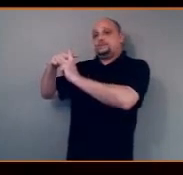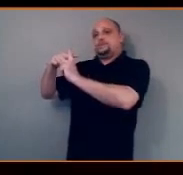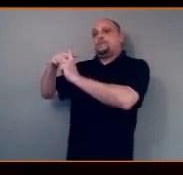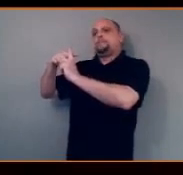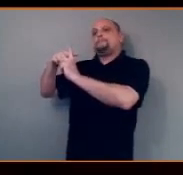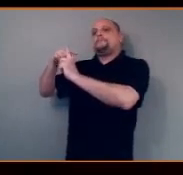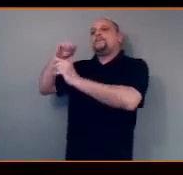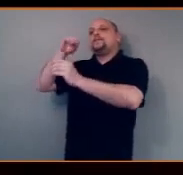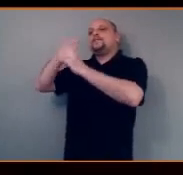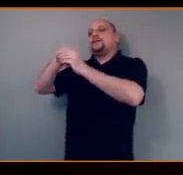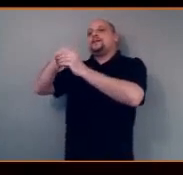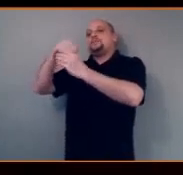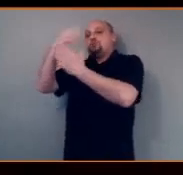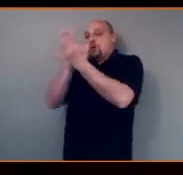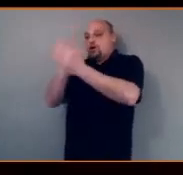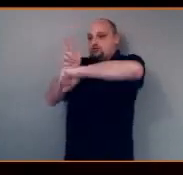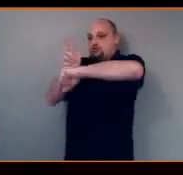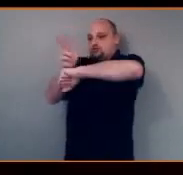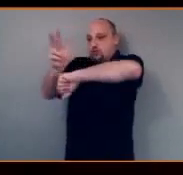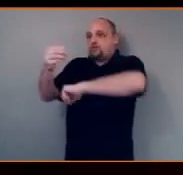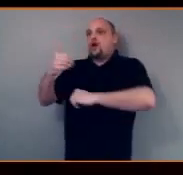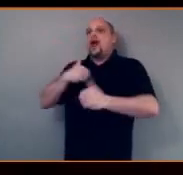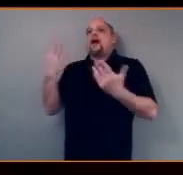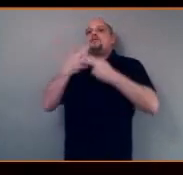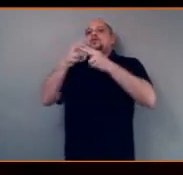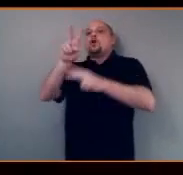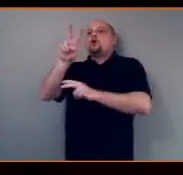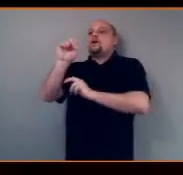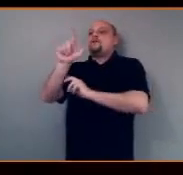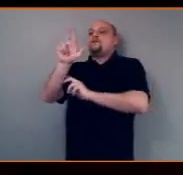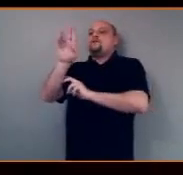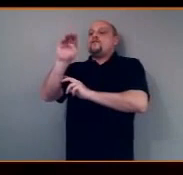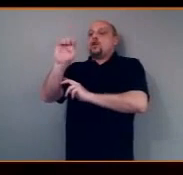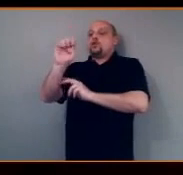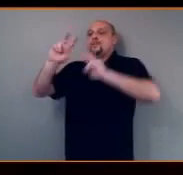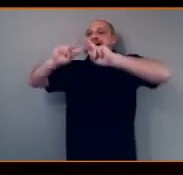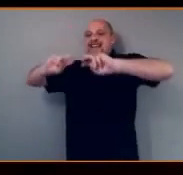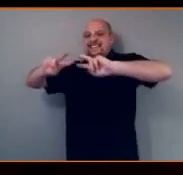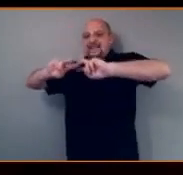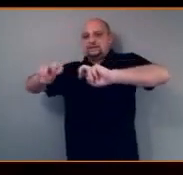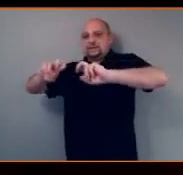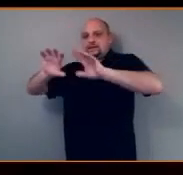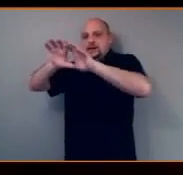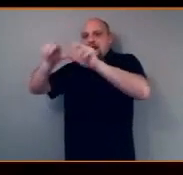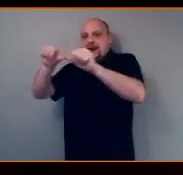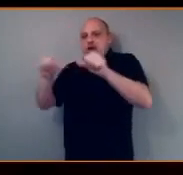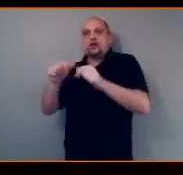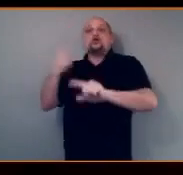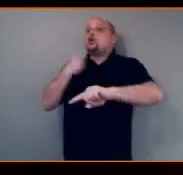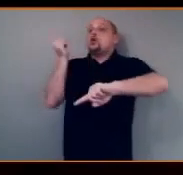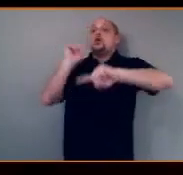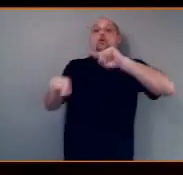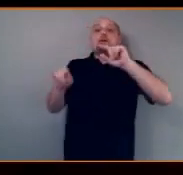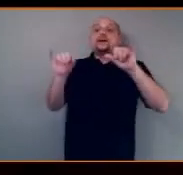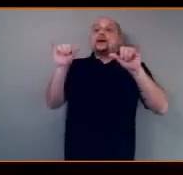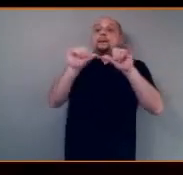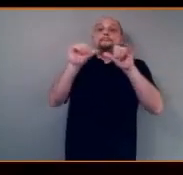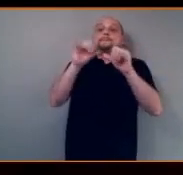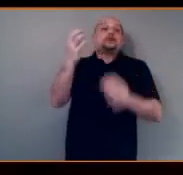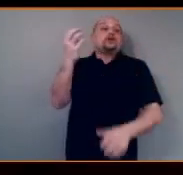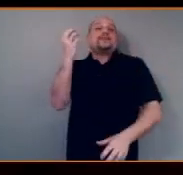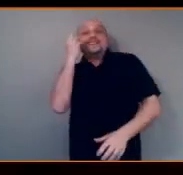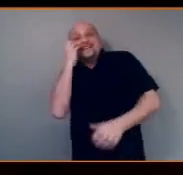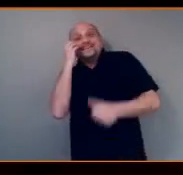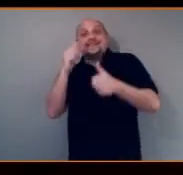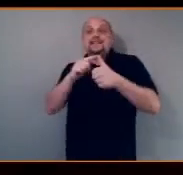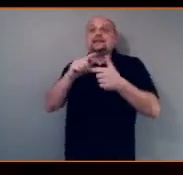caching assembly part of the rover is a volume assessment station, so that we can actually measure not the density of the rock or the mass, but at least